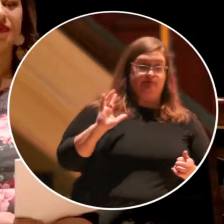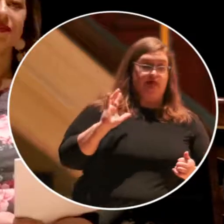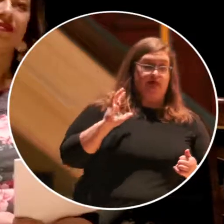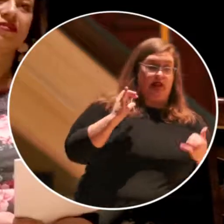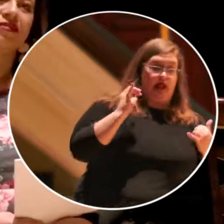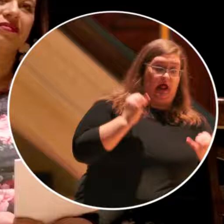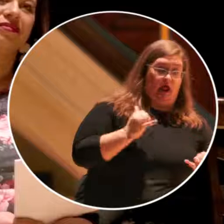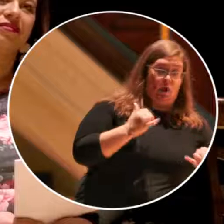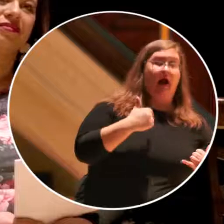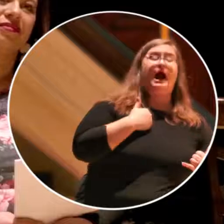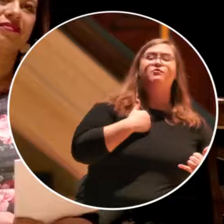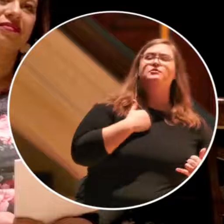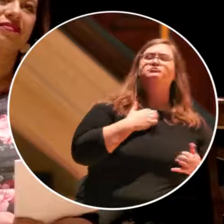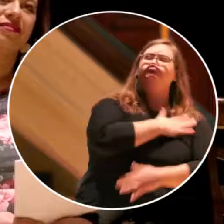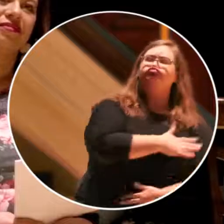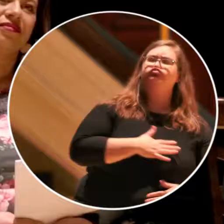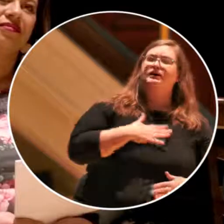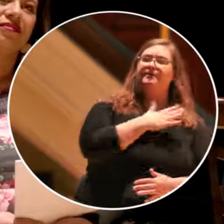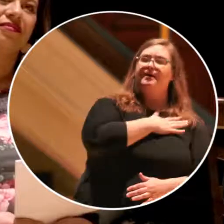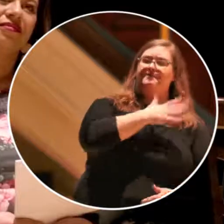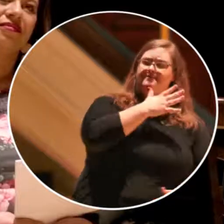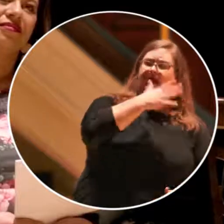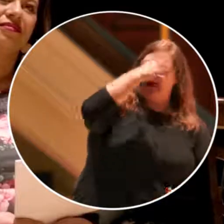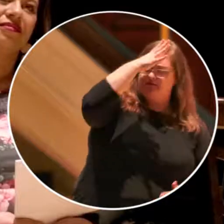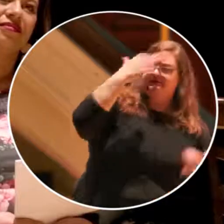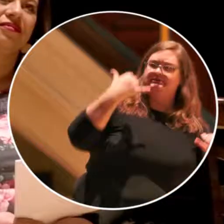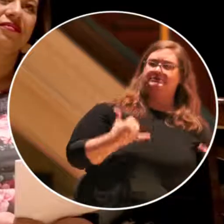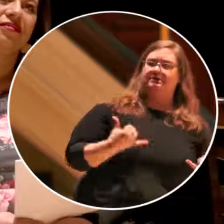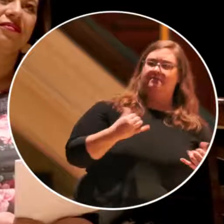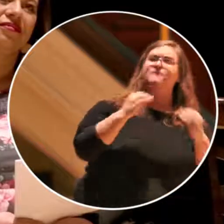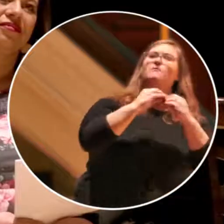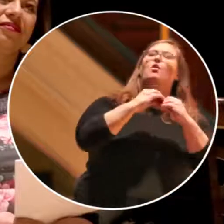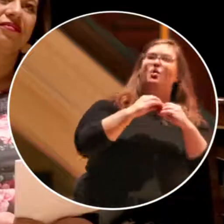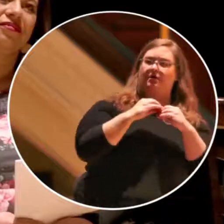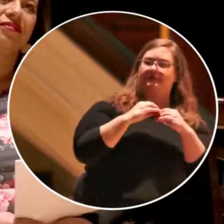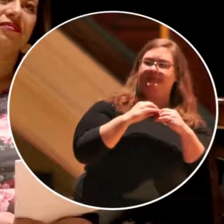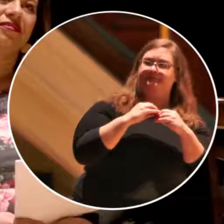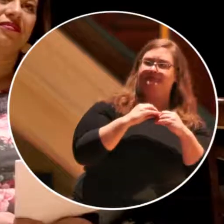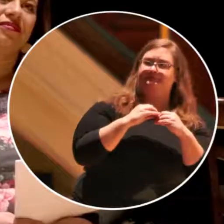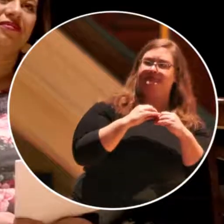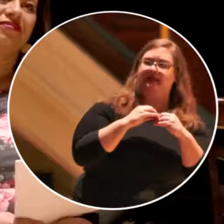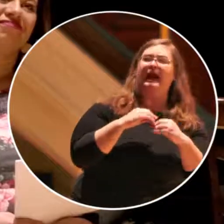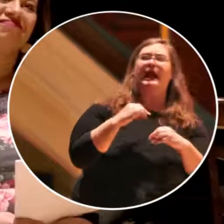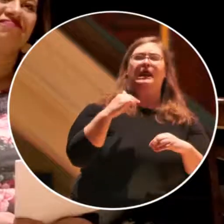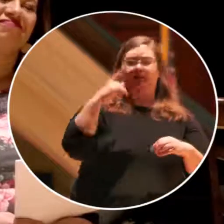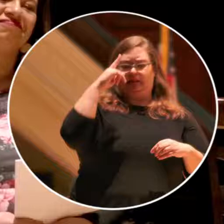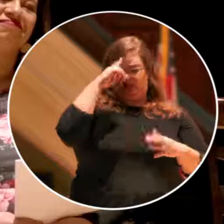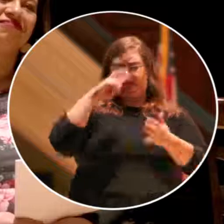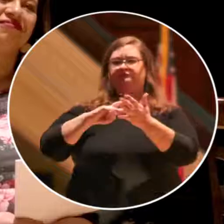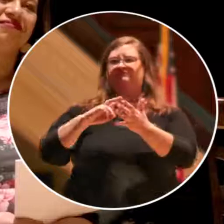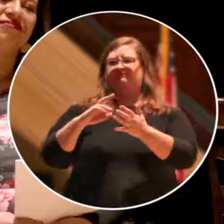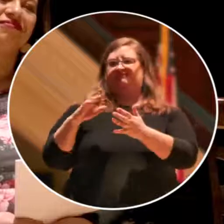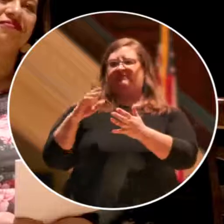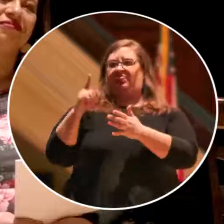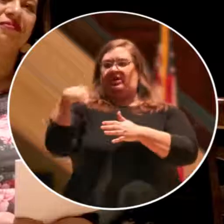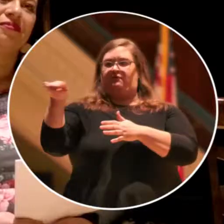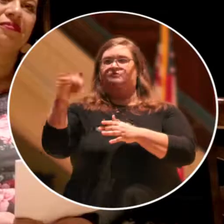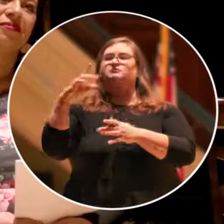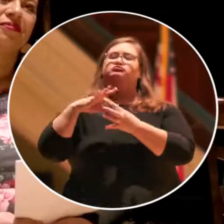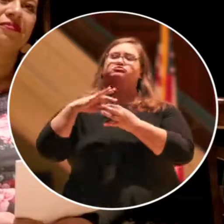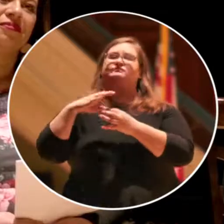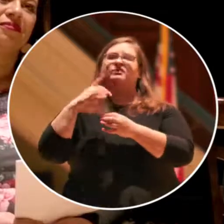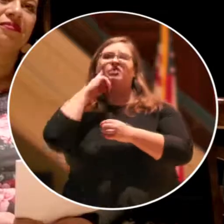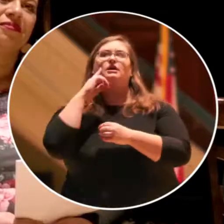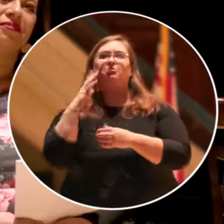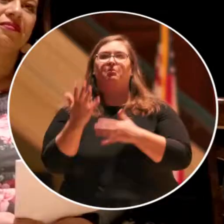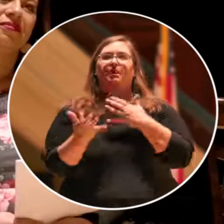would appreciate my parents more, and the implication was by then I would miss them. My parents were alive and